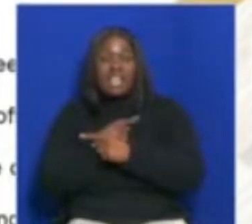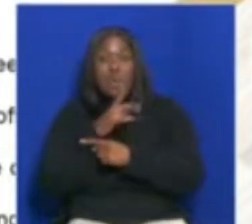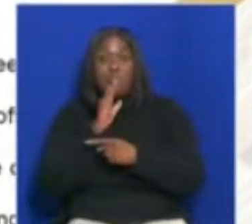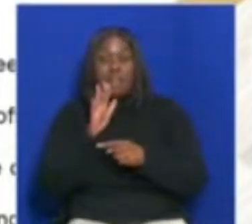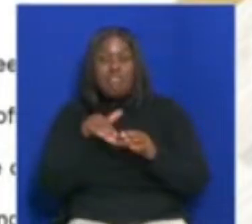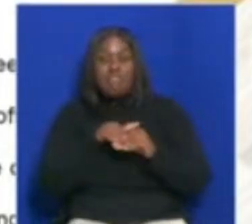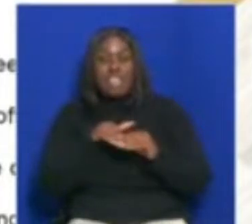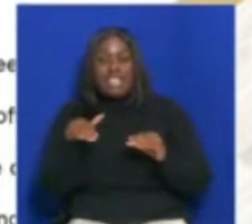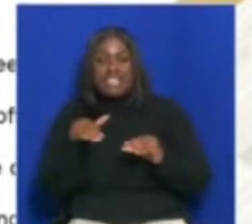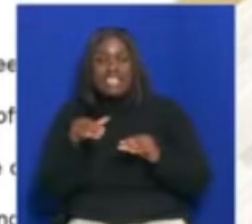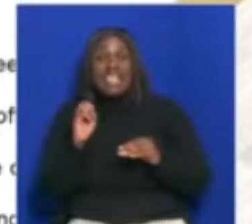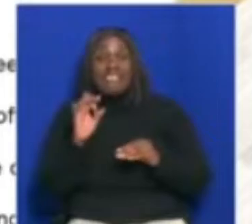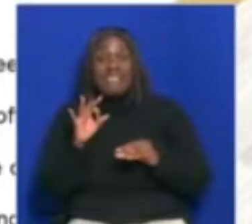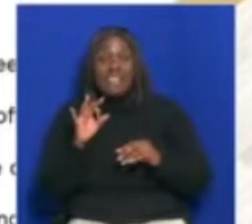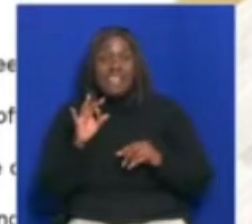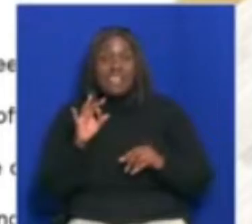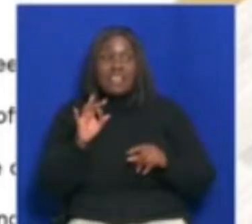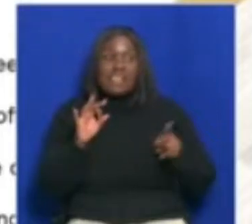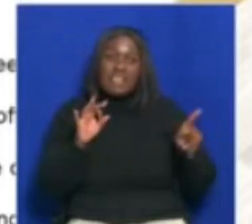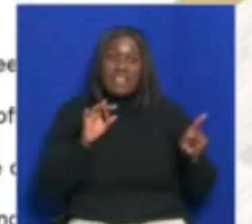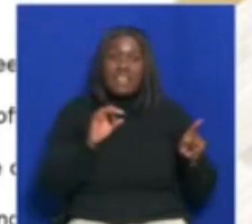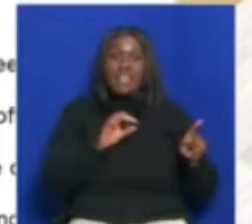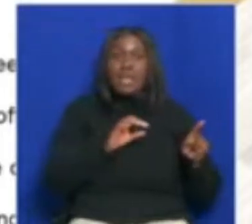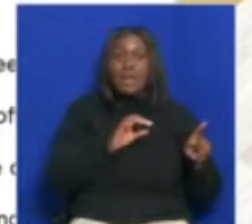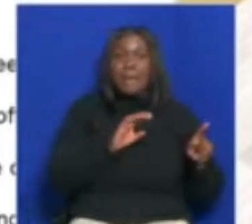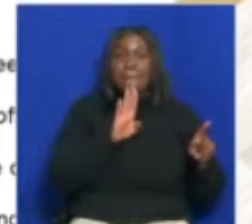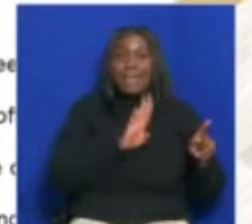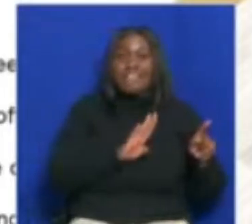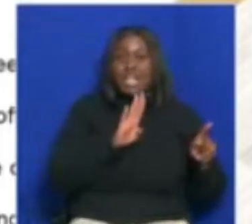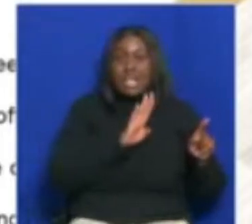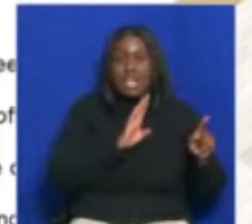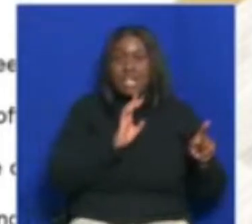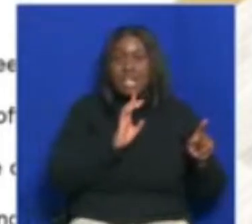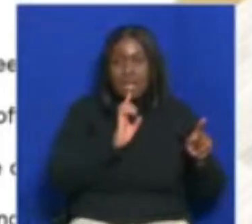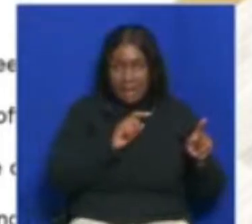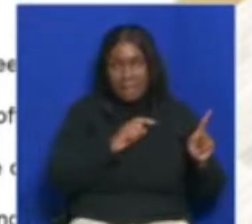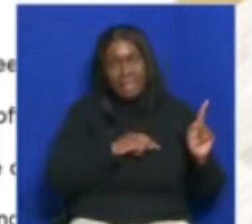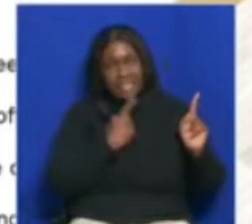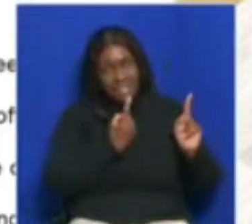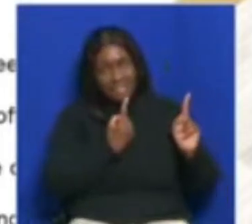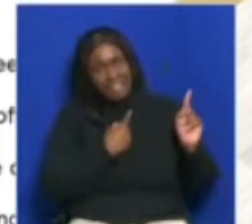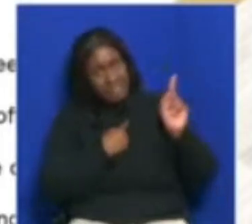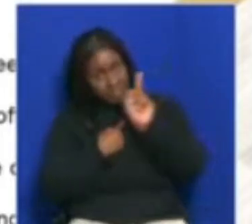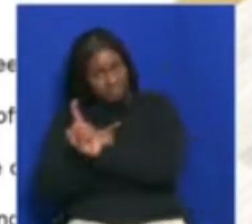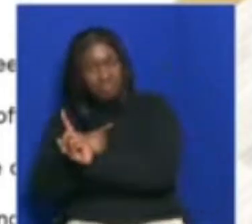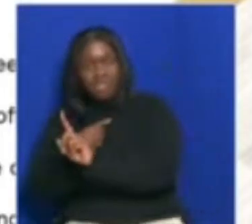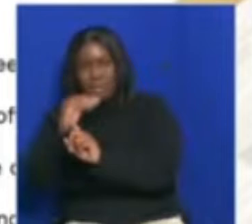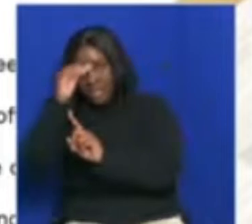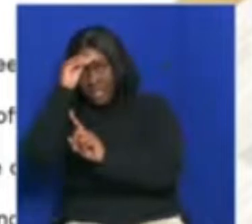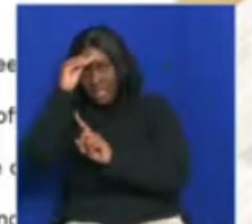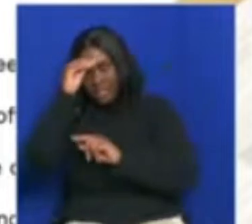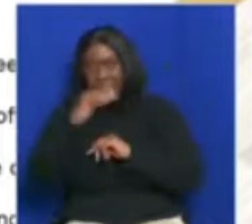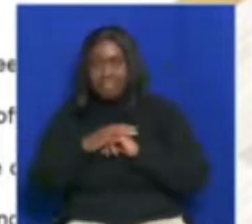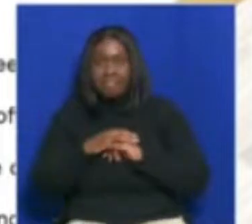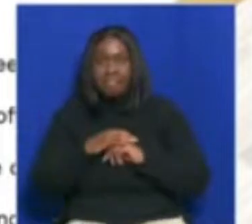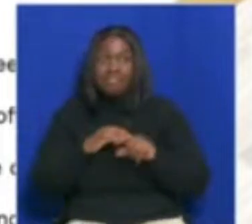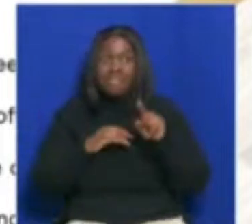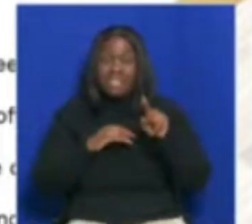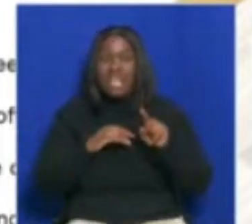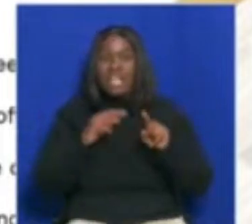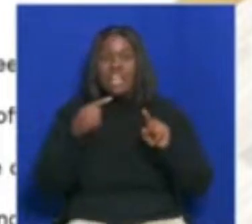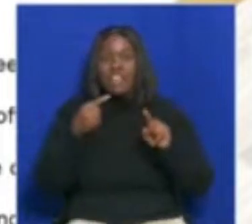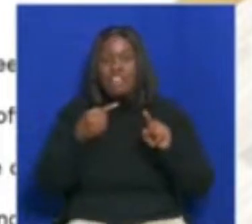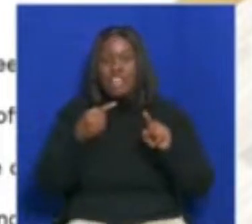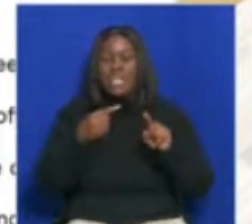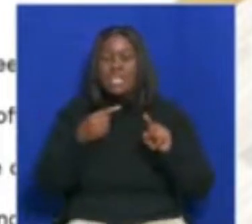Bevan handed himself to the police. Mr. Gregory Loftus was detained in custody before